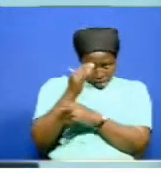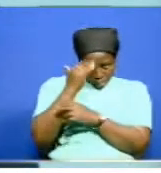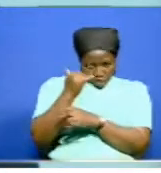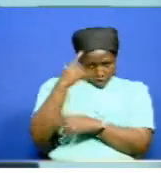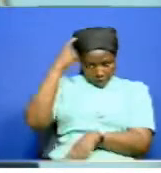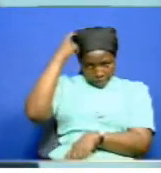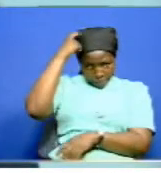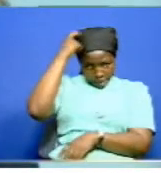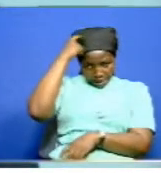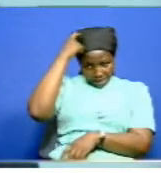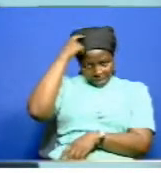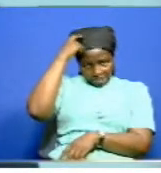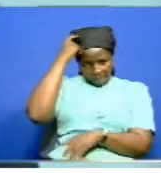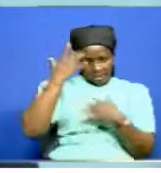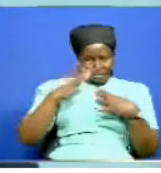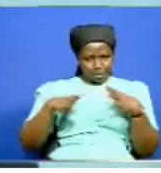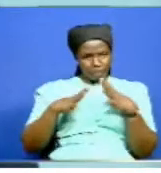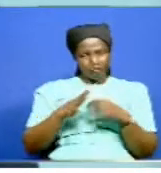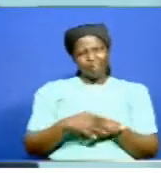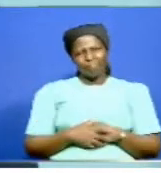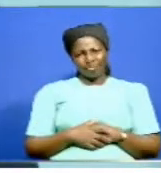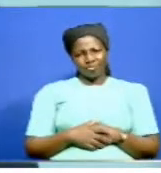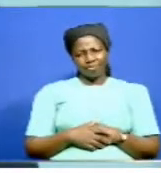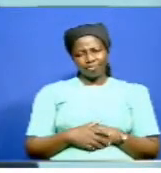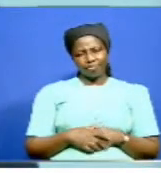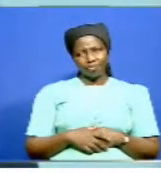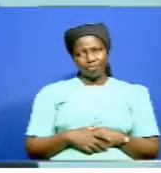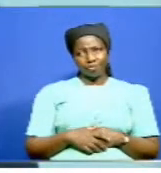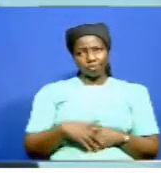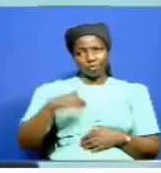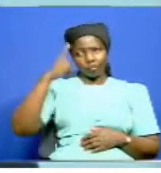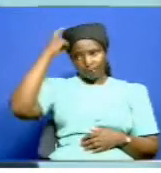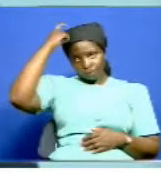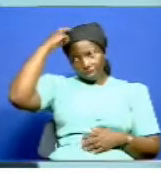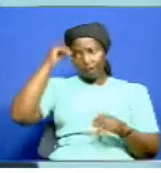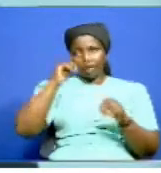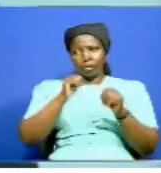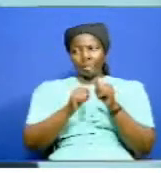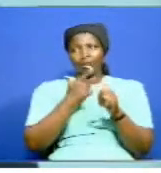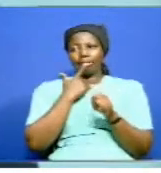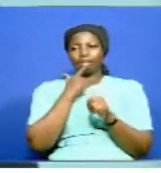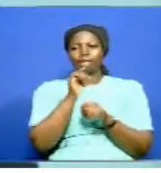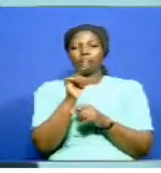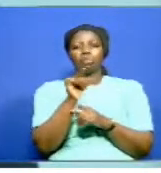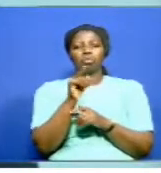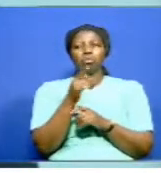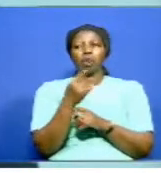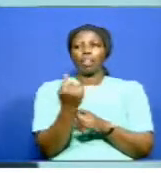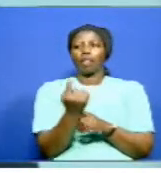mindset. Mindset that you want to be the one on the road alone.